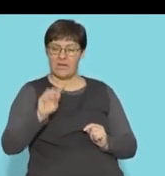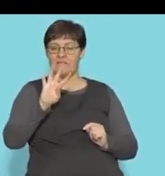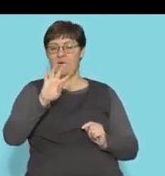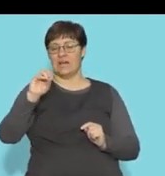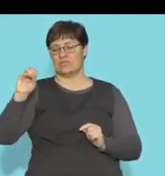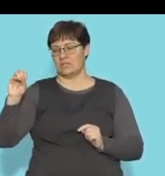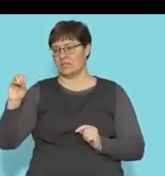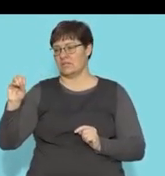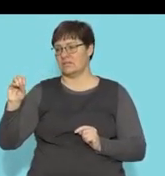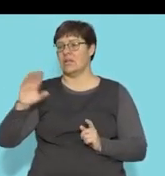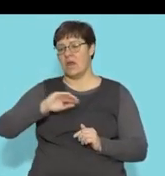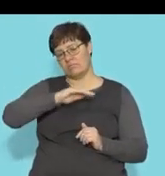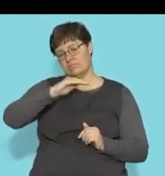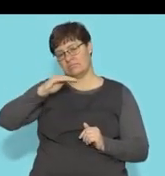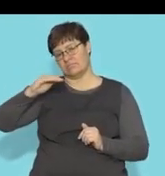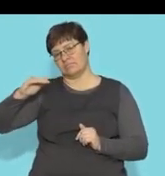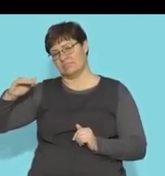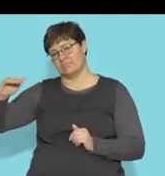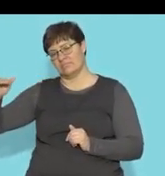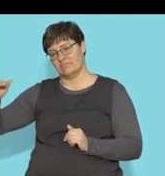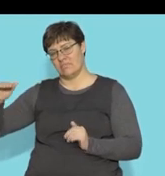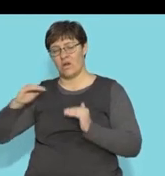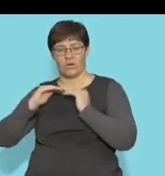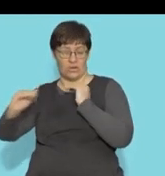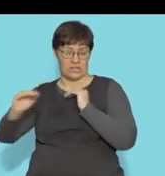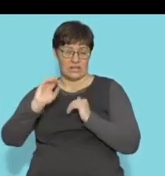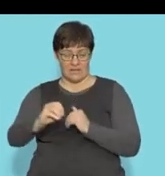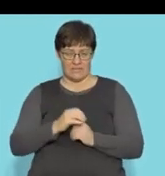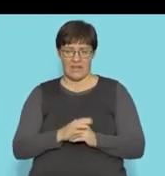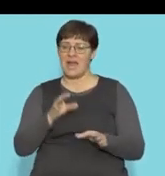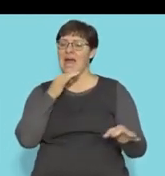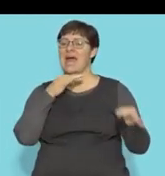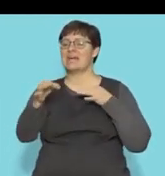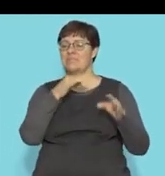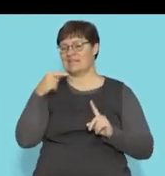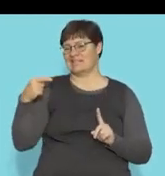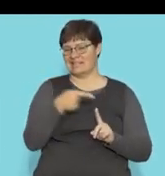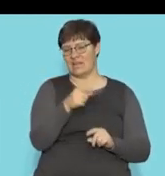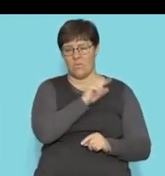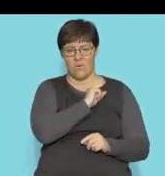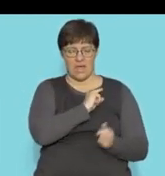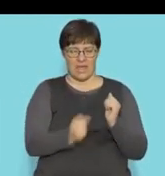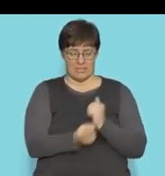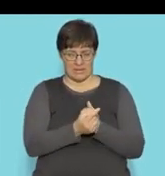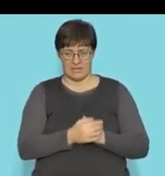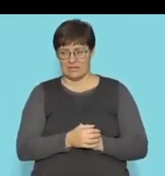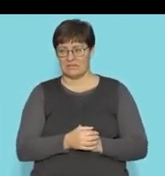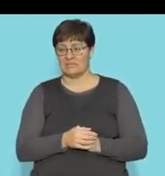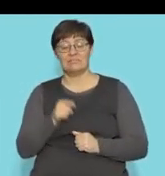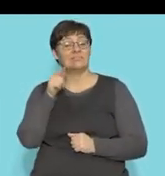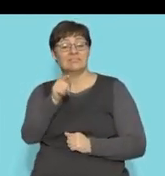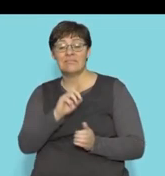400, and it's remained constant. Explain this phenomenon. And